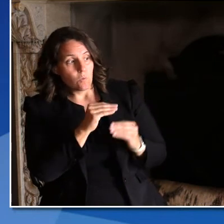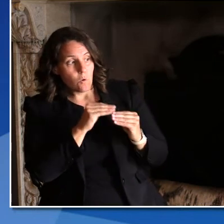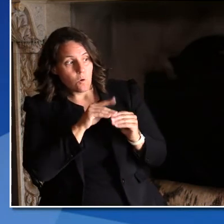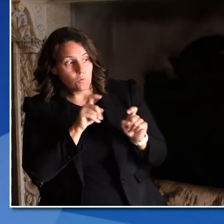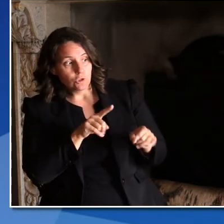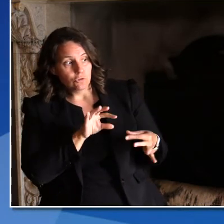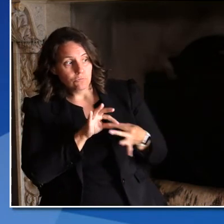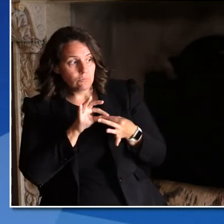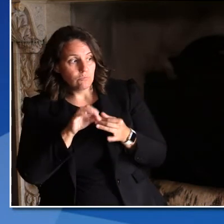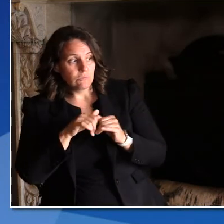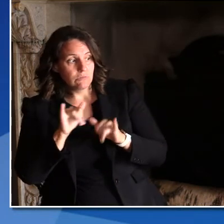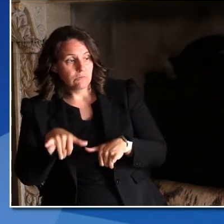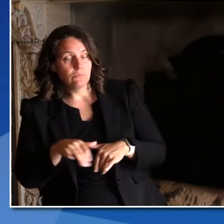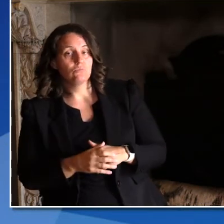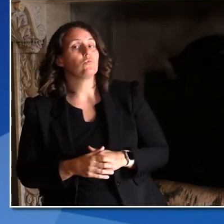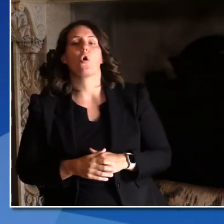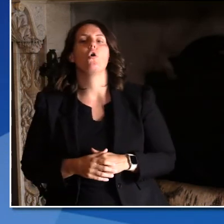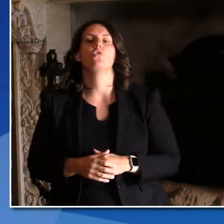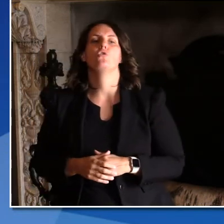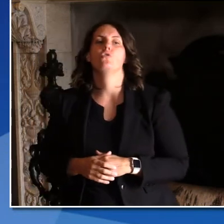The only follow-up is,